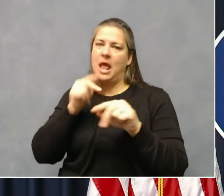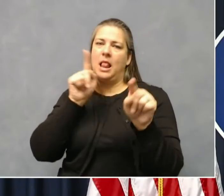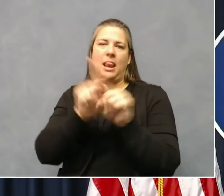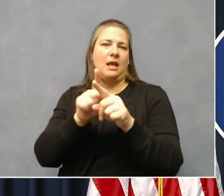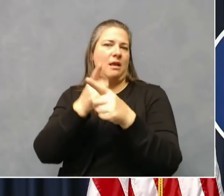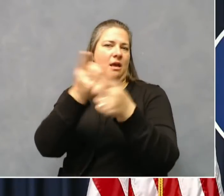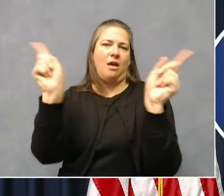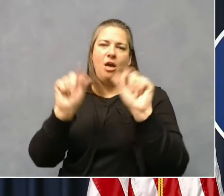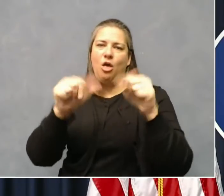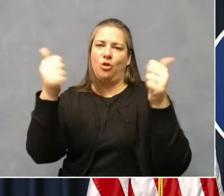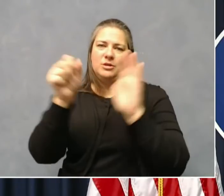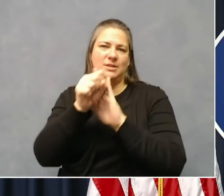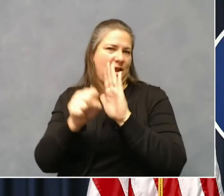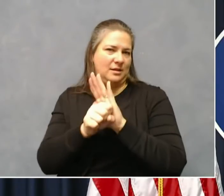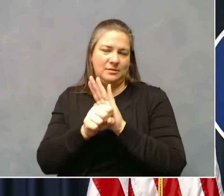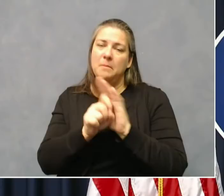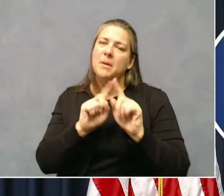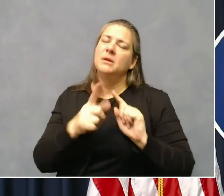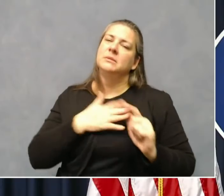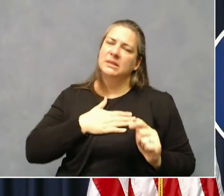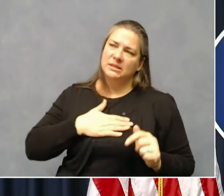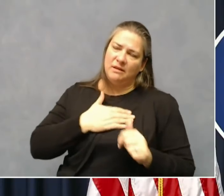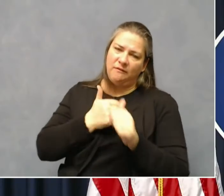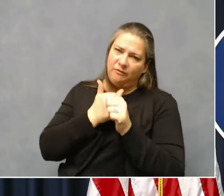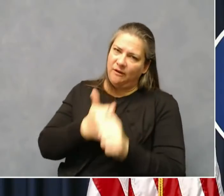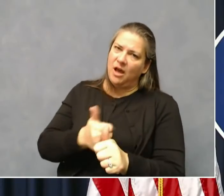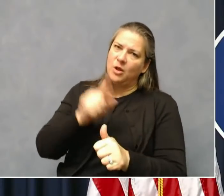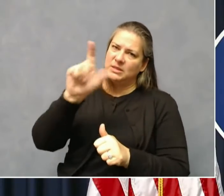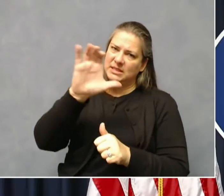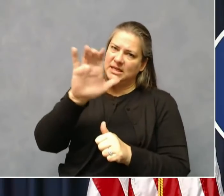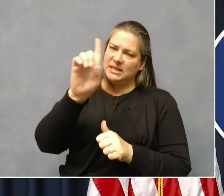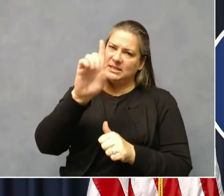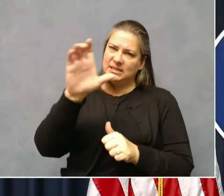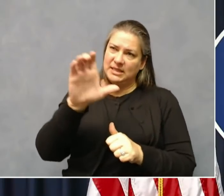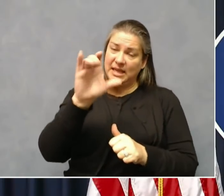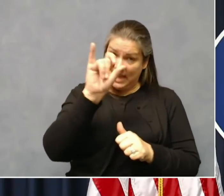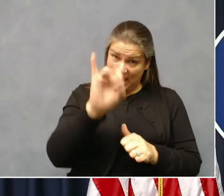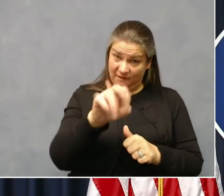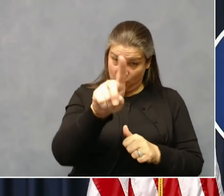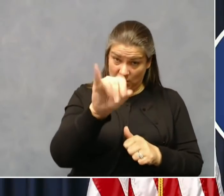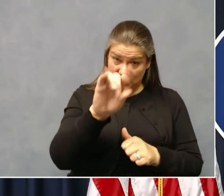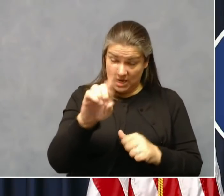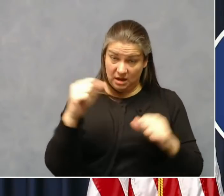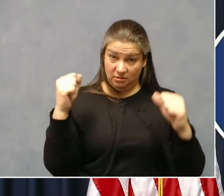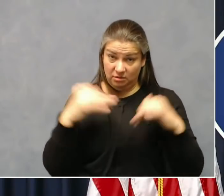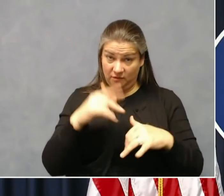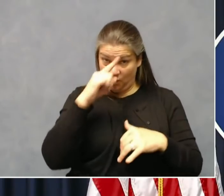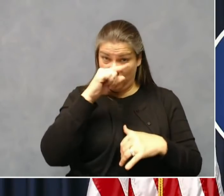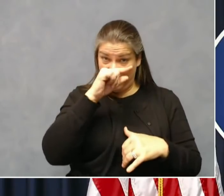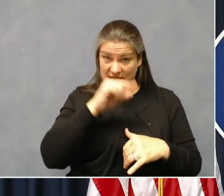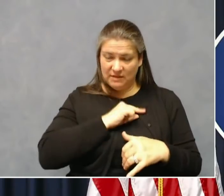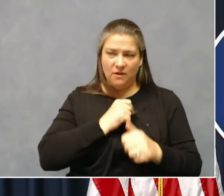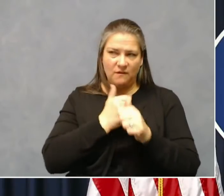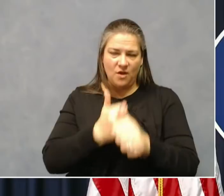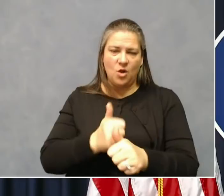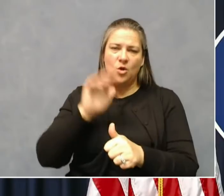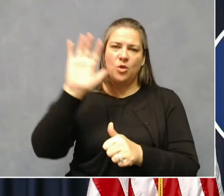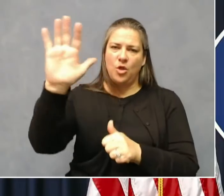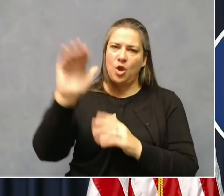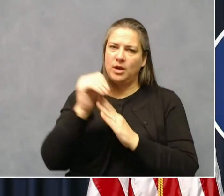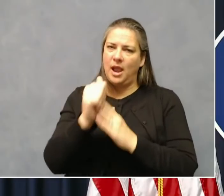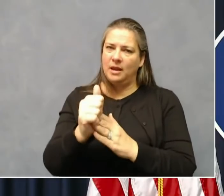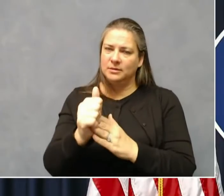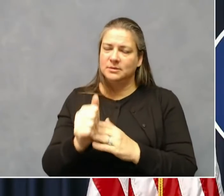guidance about what to do if you did get together with people for Thanksgiving. Also, we are renewing the mask